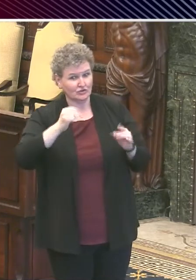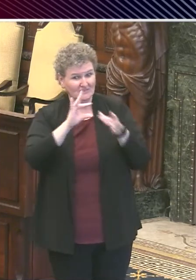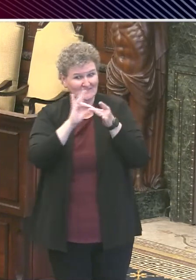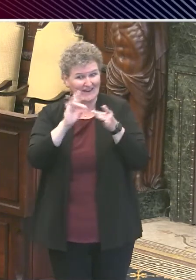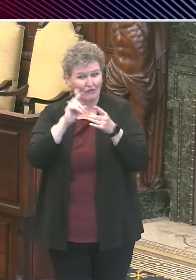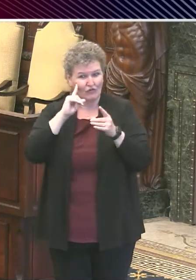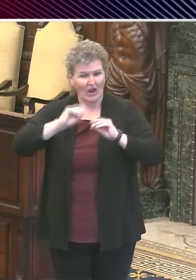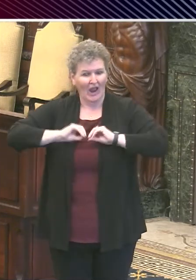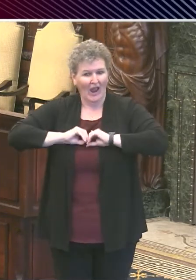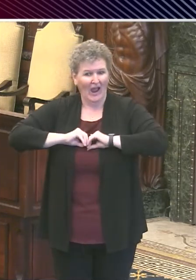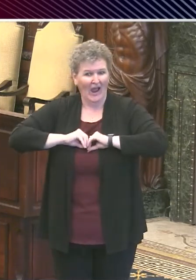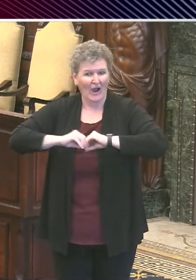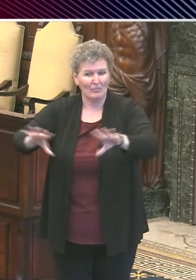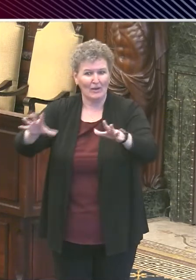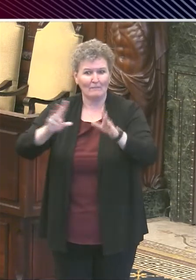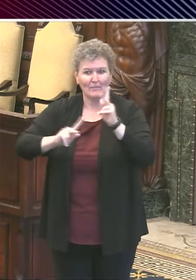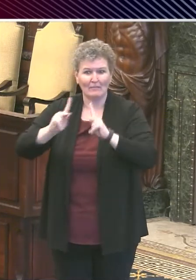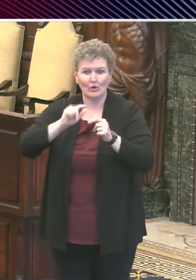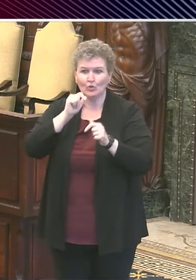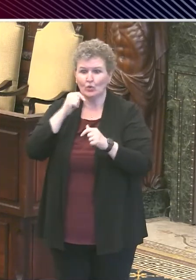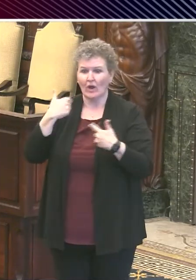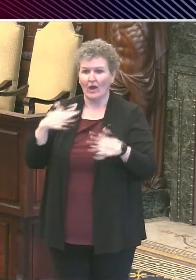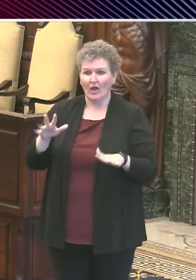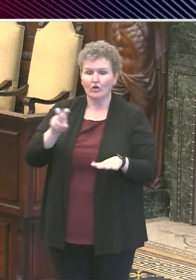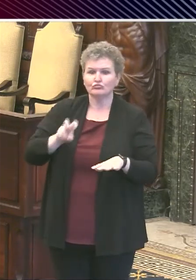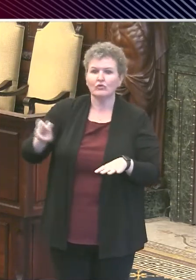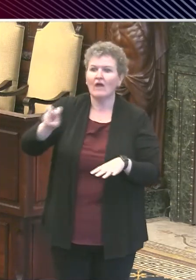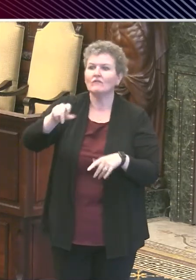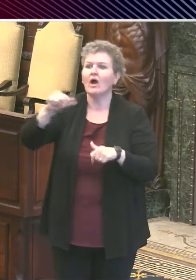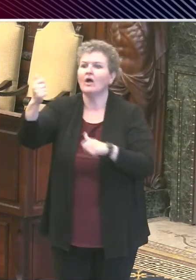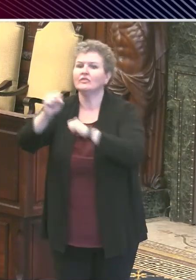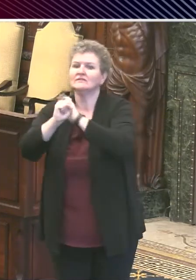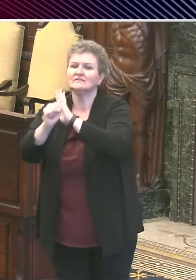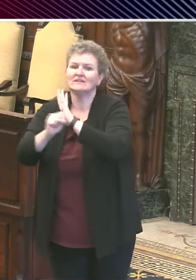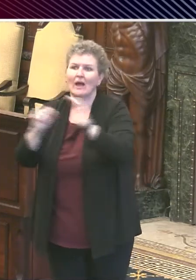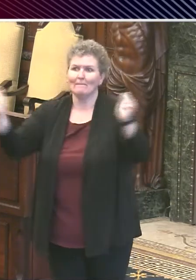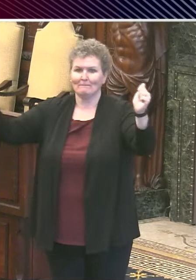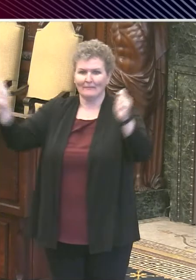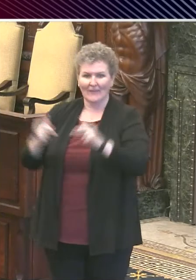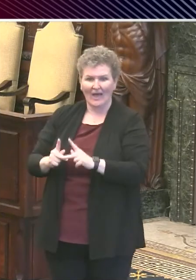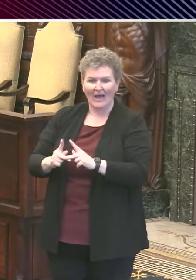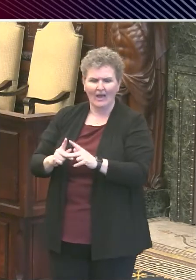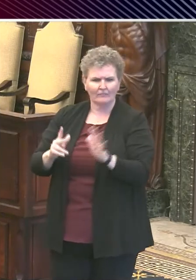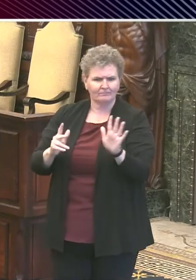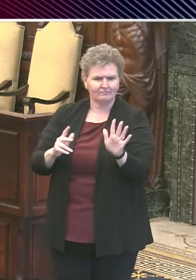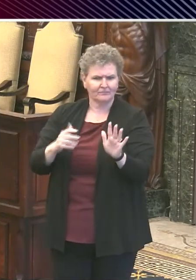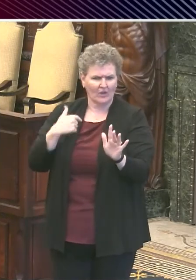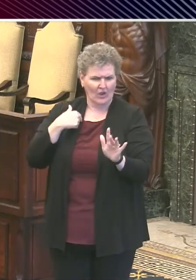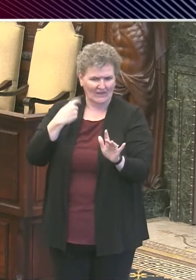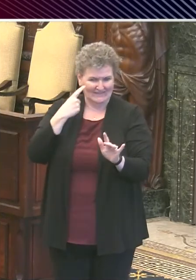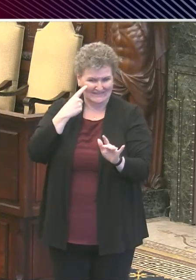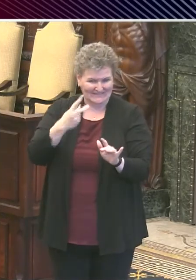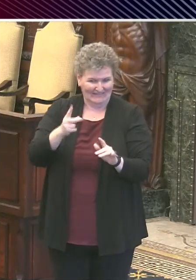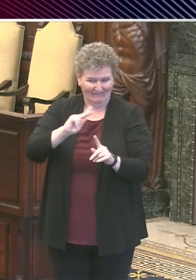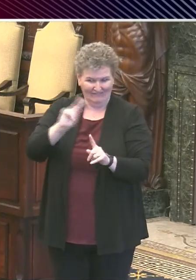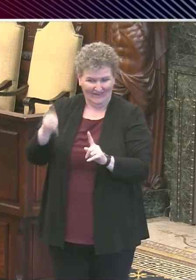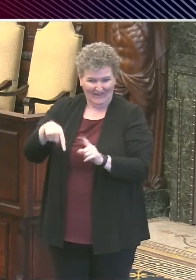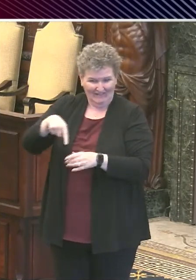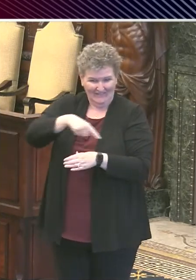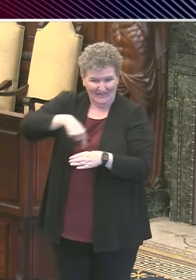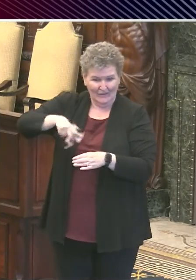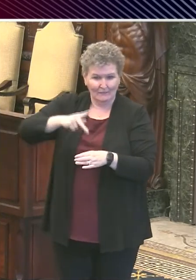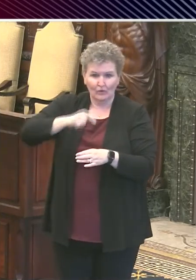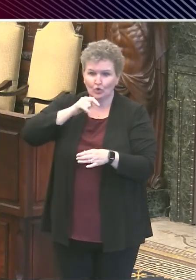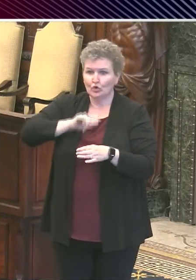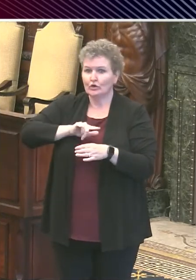and returned. Are there any new indications that Philadelphia is seeing any of that from people traveling either like to Pittsburgh area or out of state and